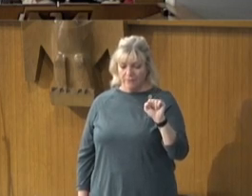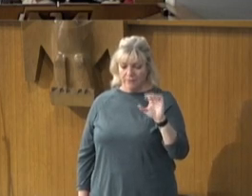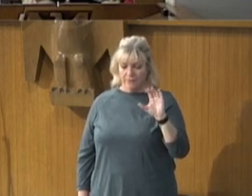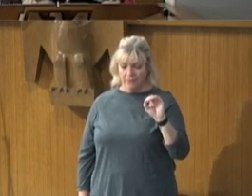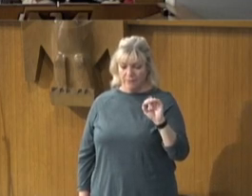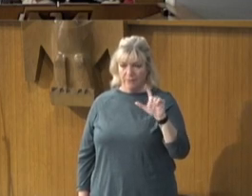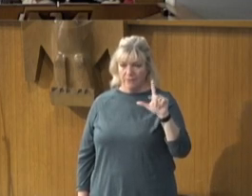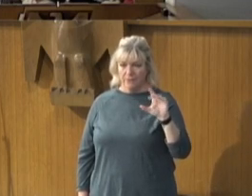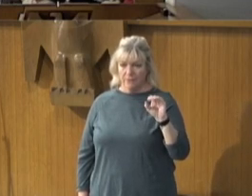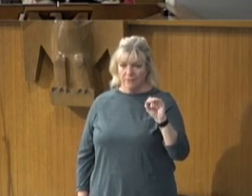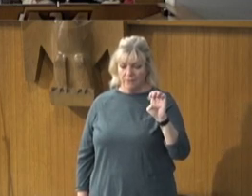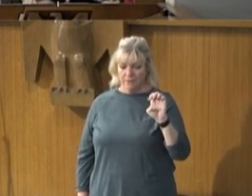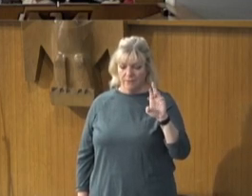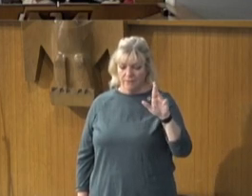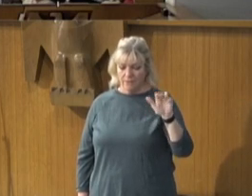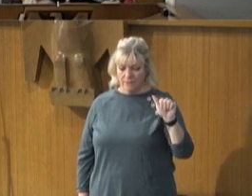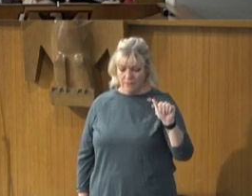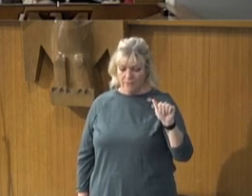Francisco Laura.